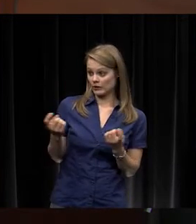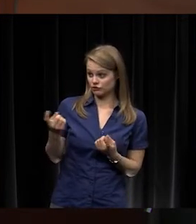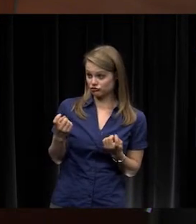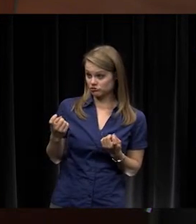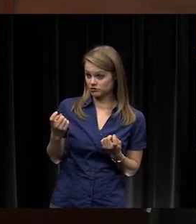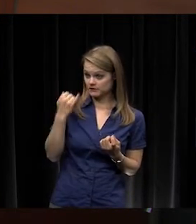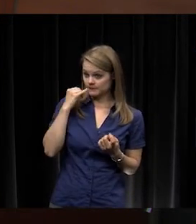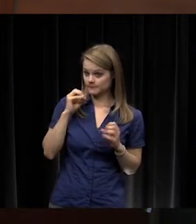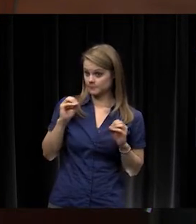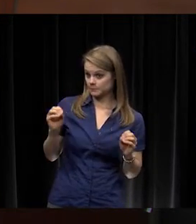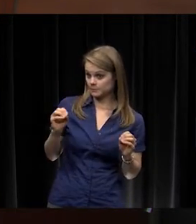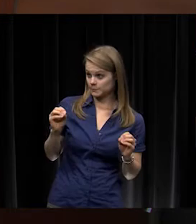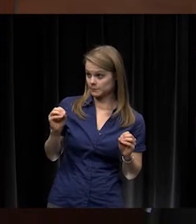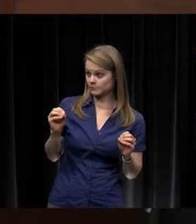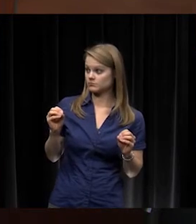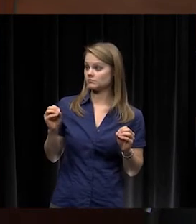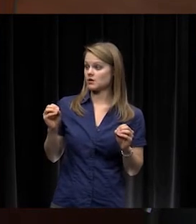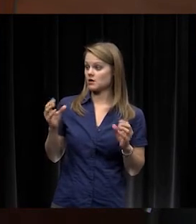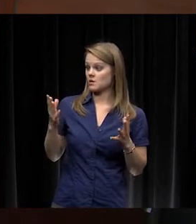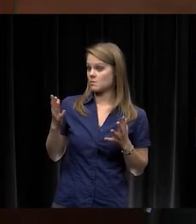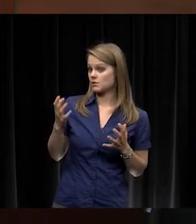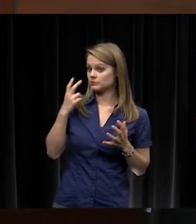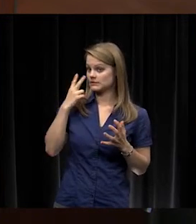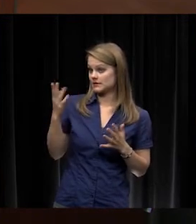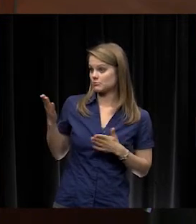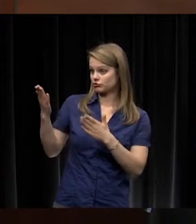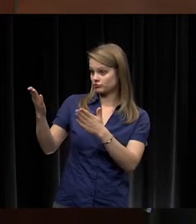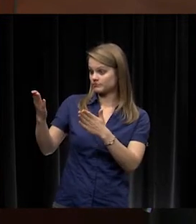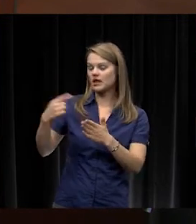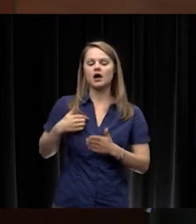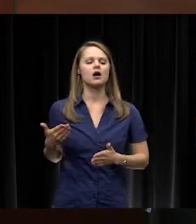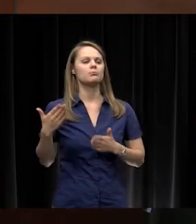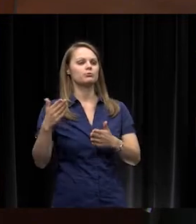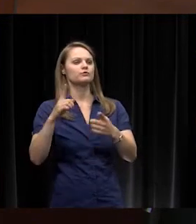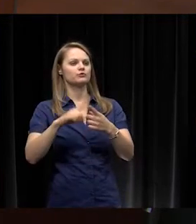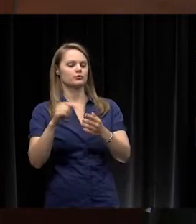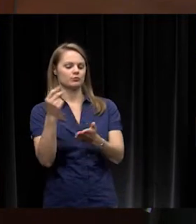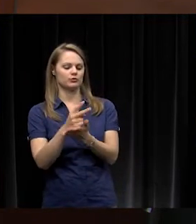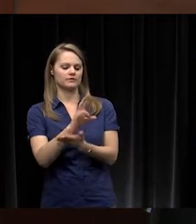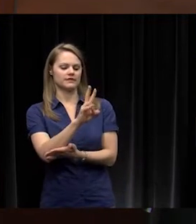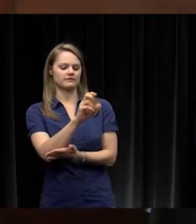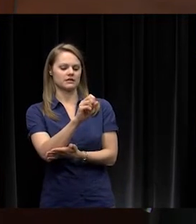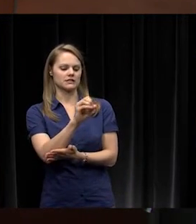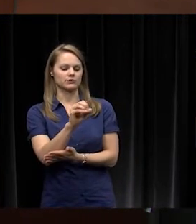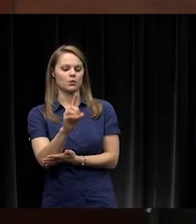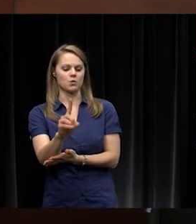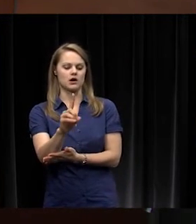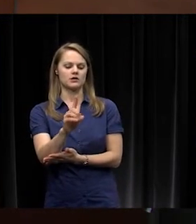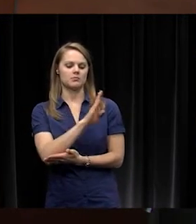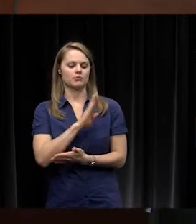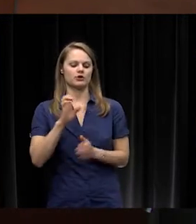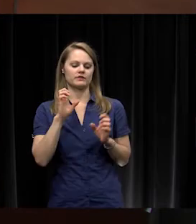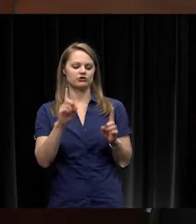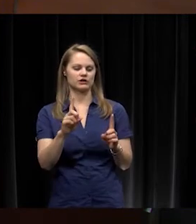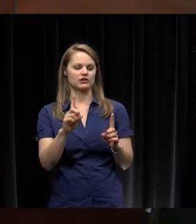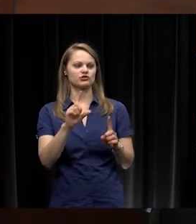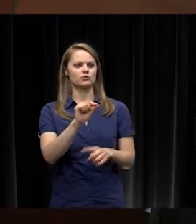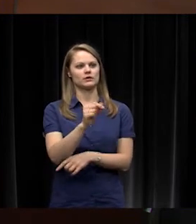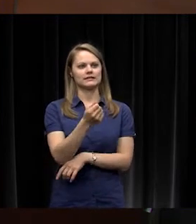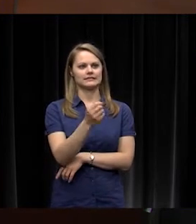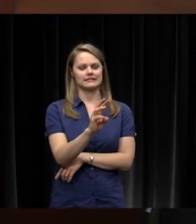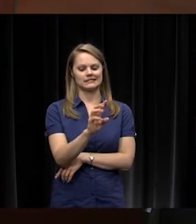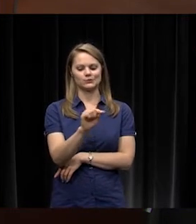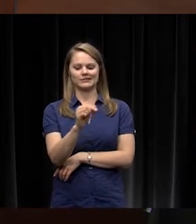if not, I would look for a motion, please. I would move to approve 7.01, the Board of Education 2016 and 17